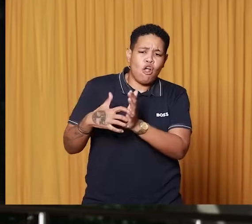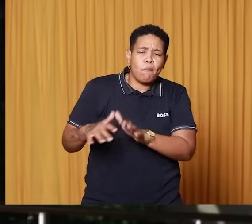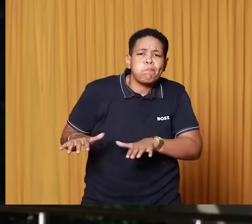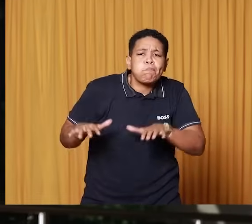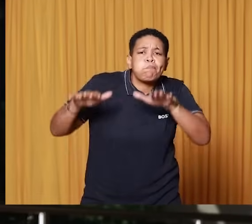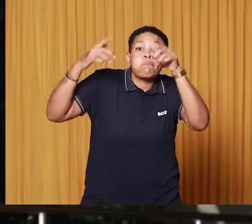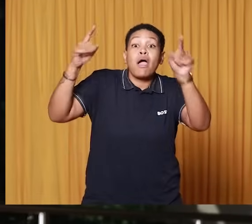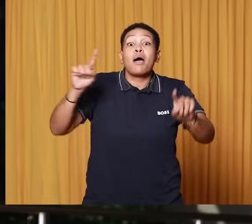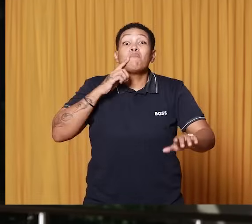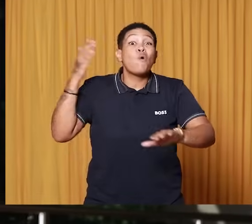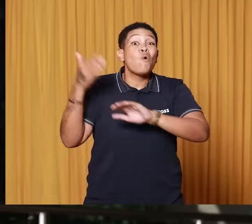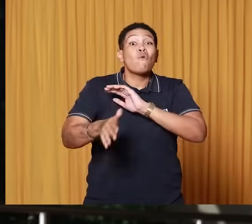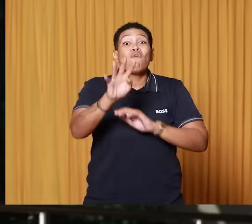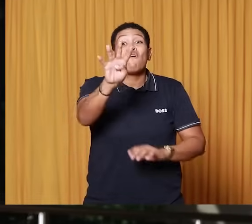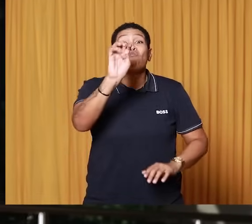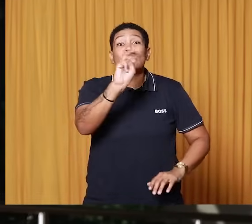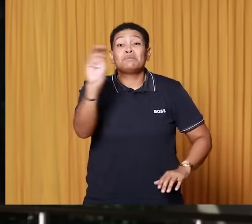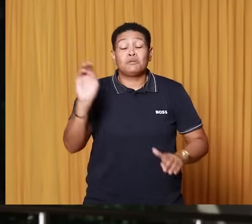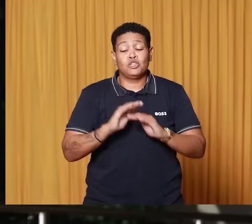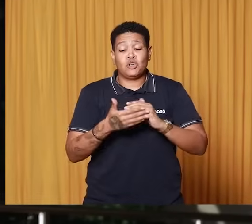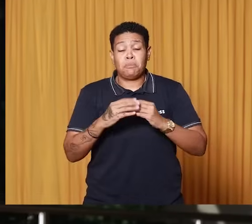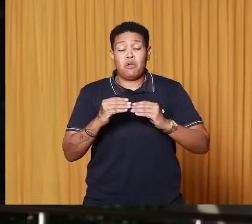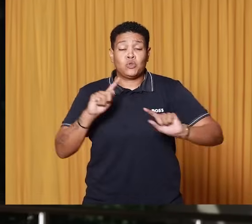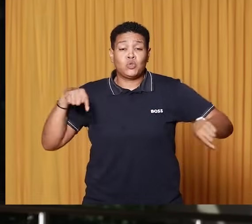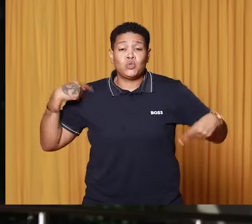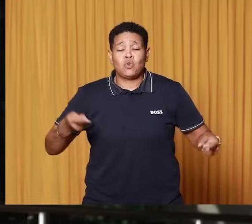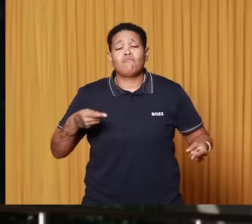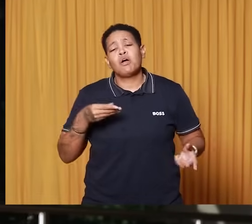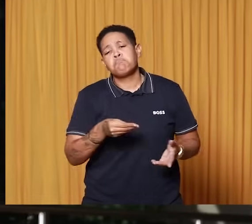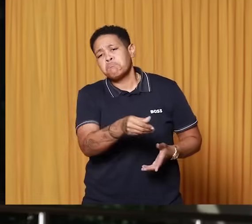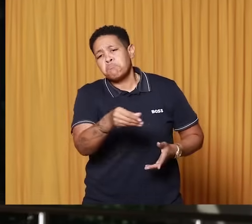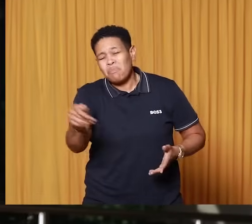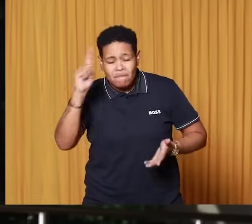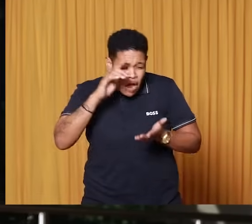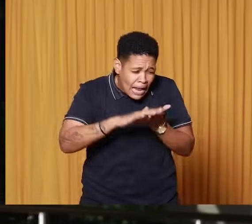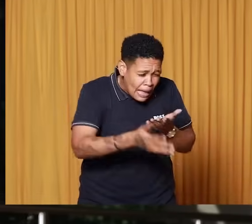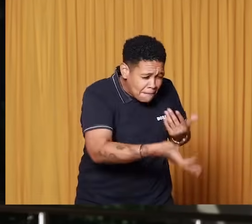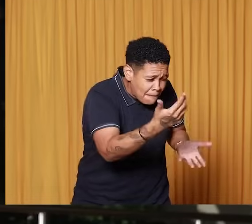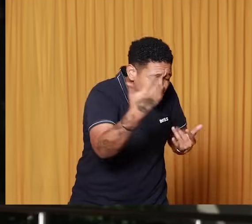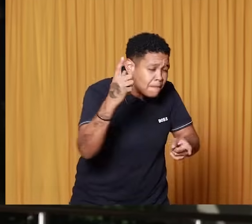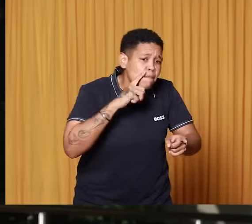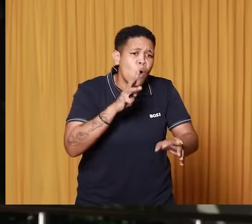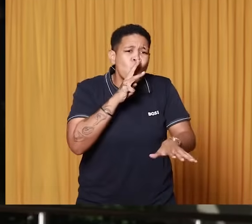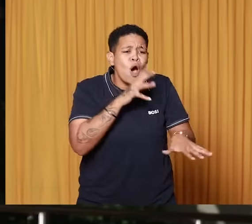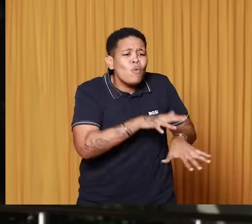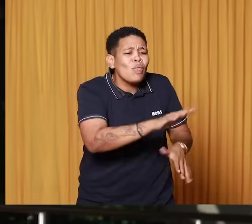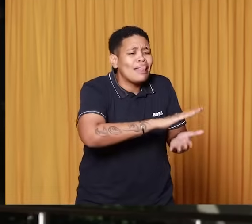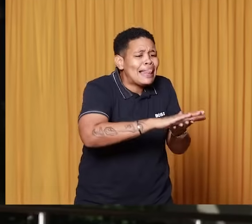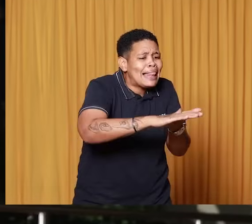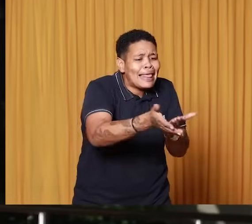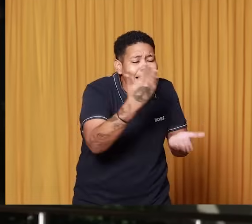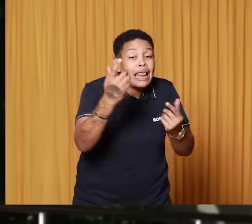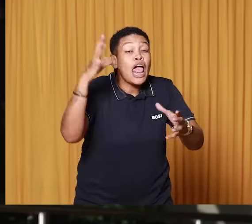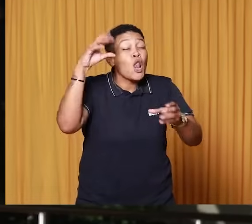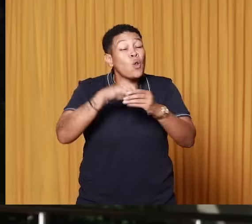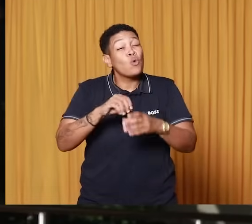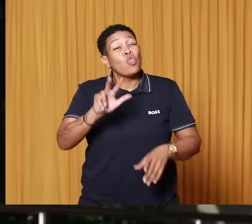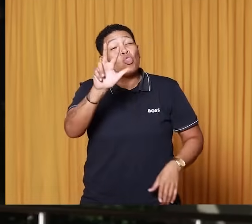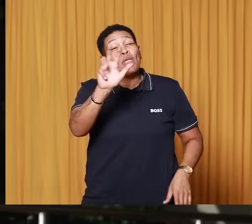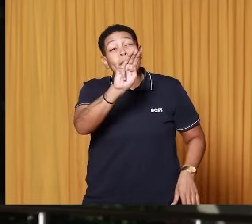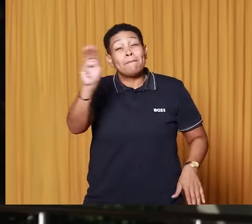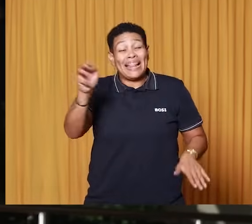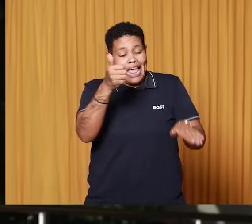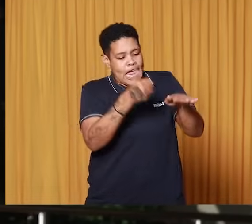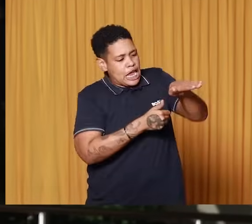flooding. Over 400 million Jamaican dollars has so far been allocated for drain cleaning and waterway cleanup, including at least $3